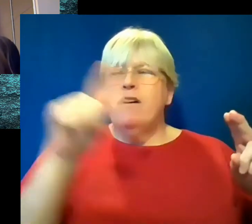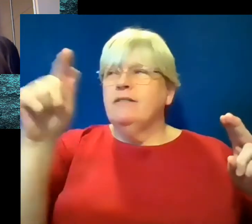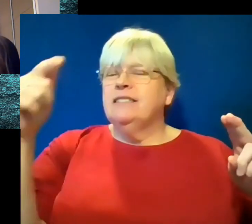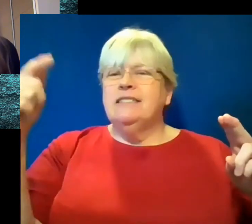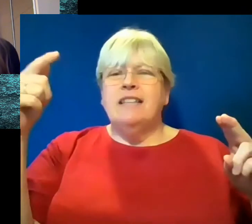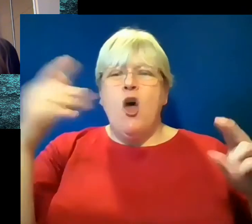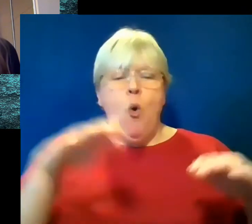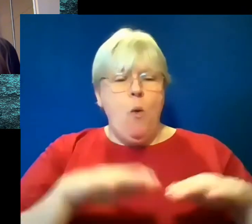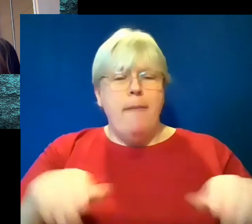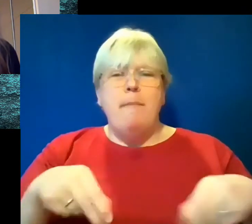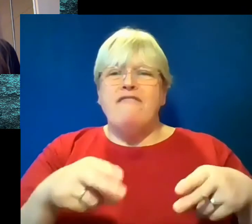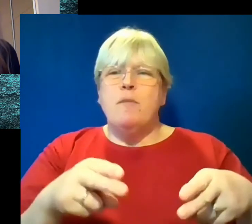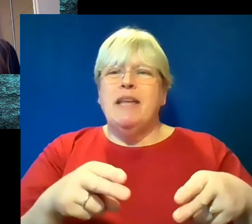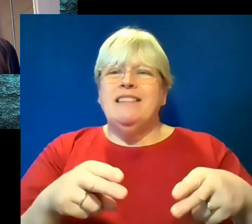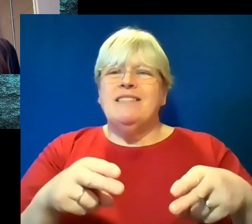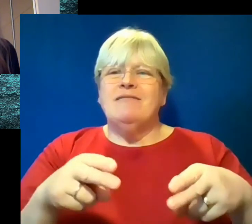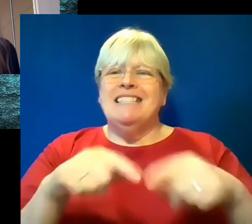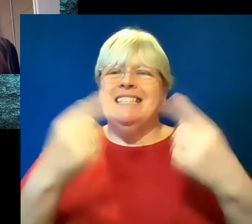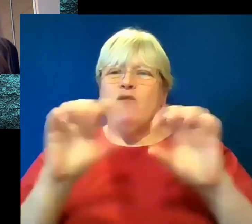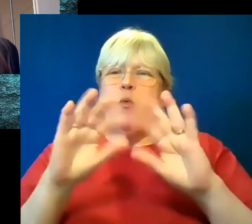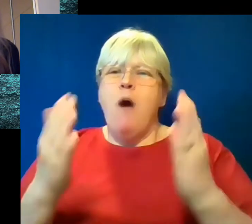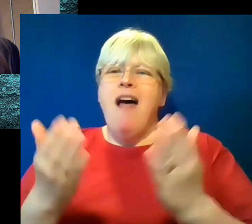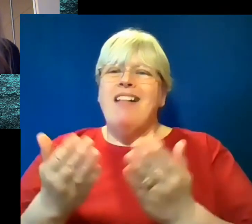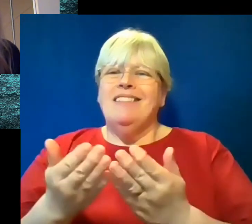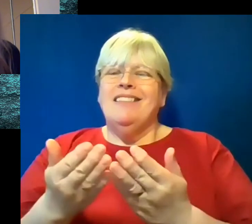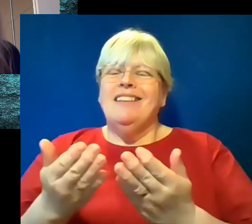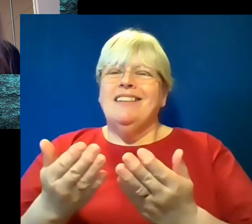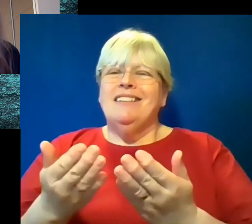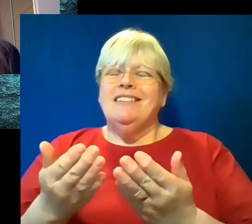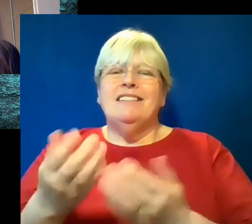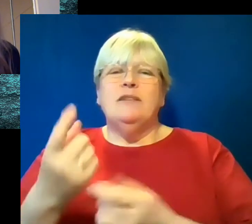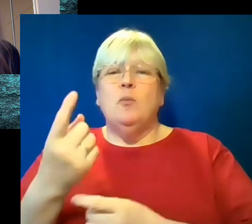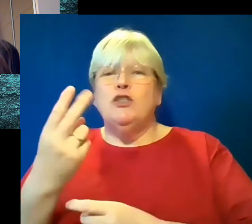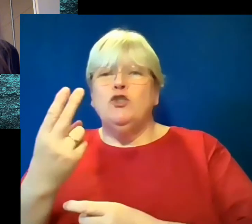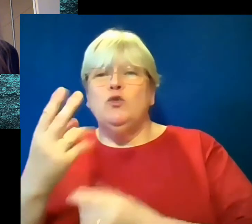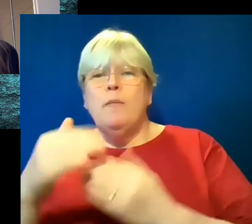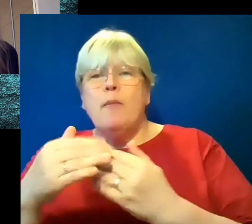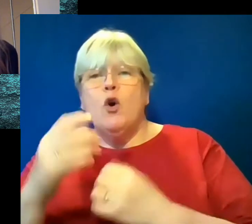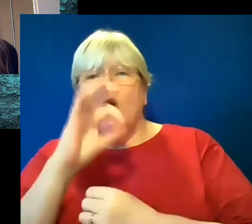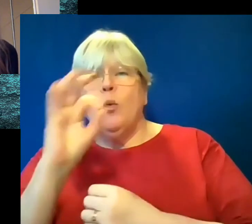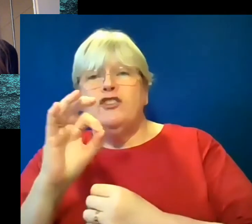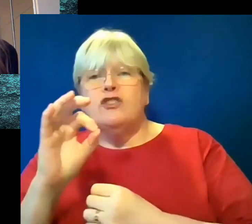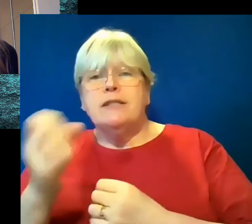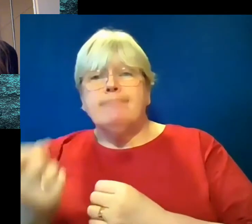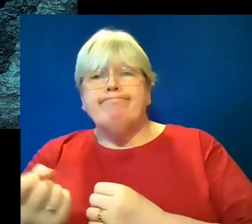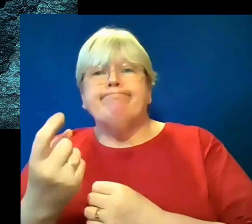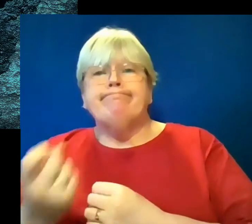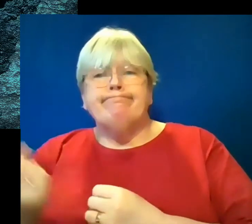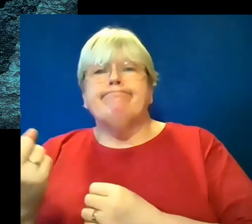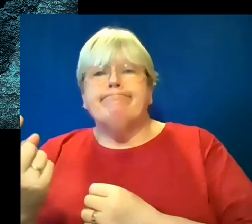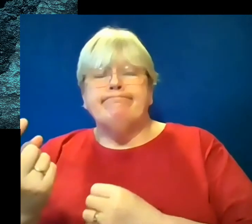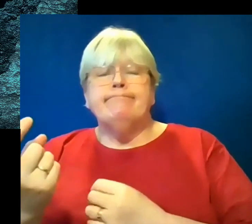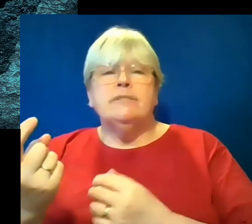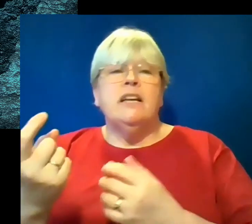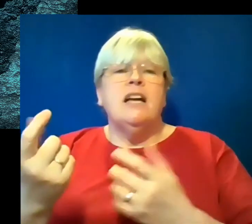pavement. There is a couple more questions that have just started to pop in. Harris would